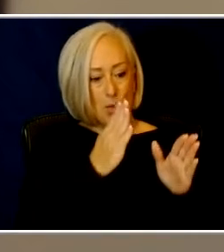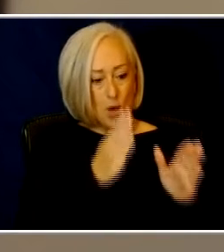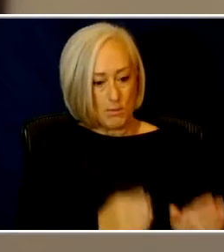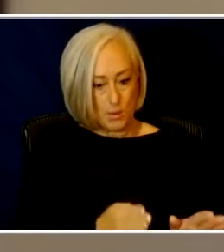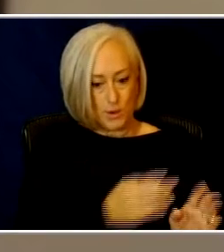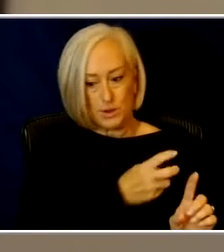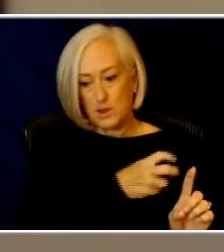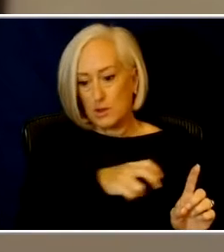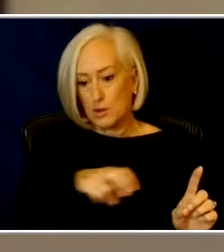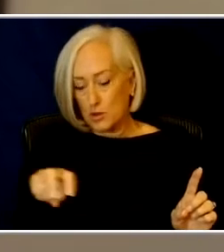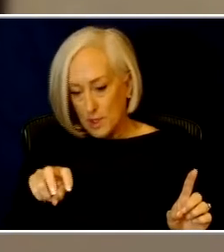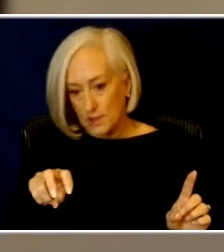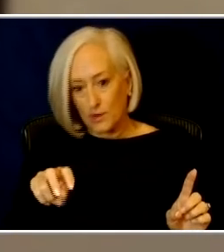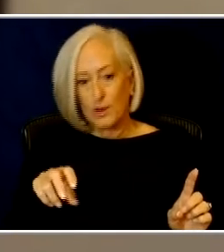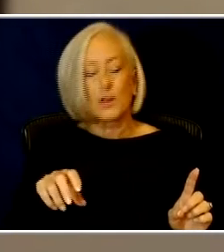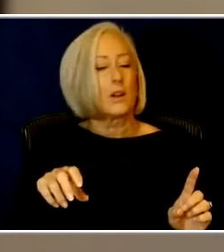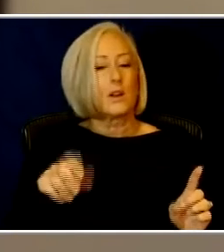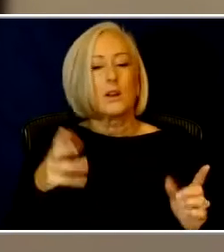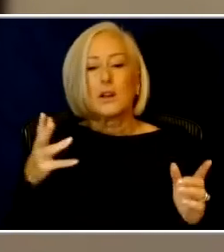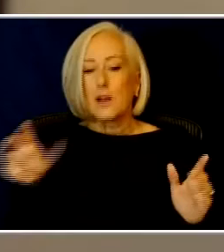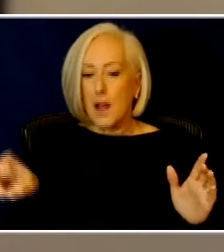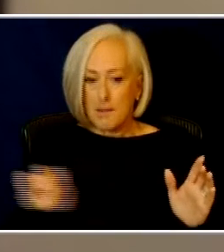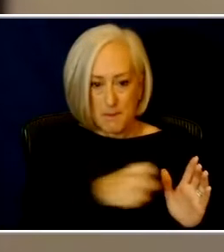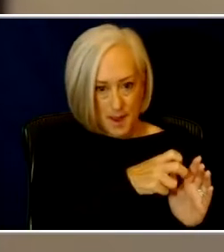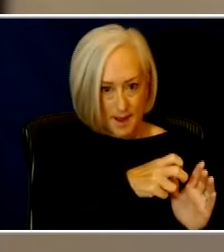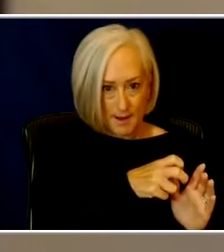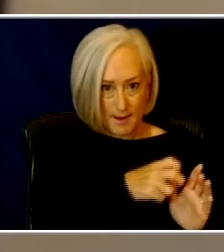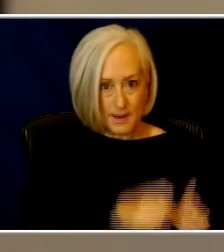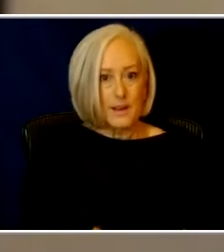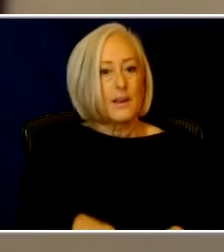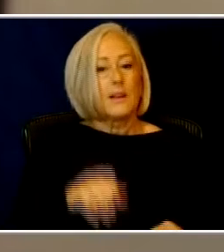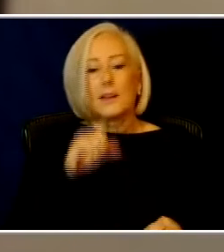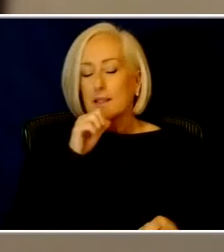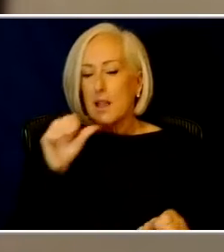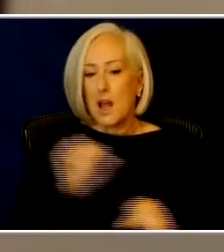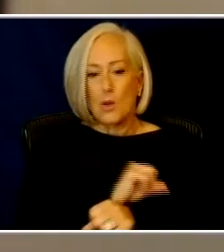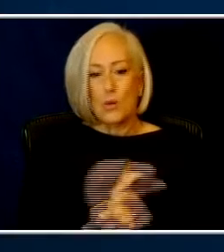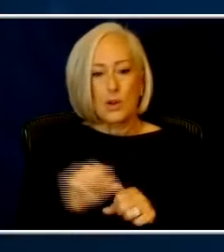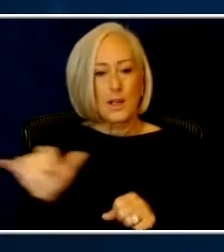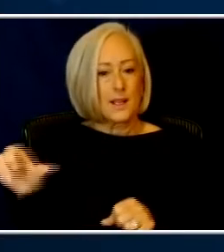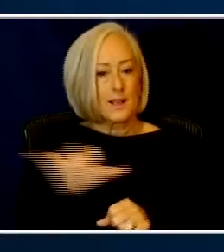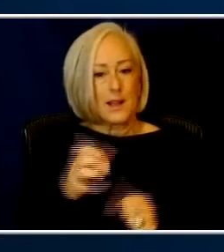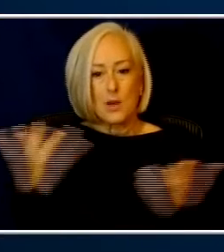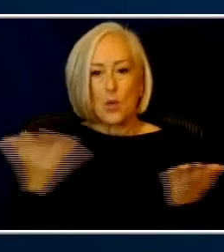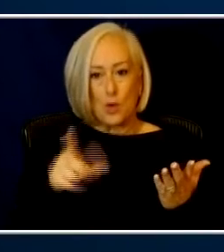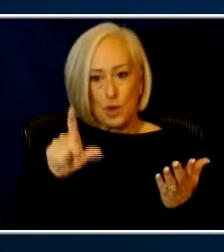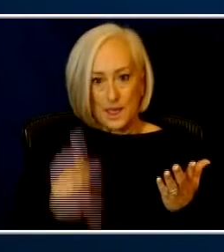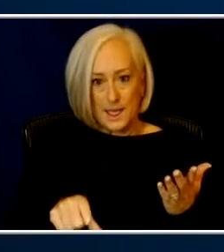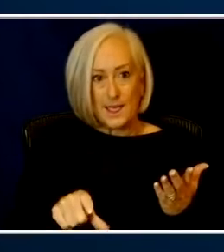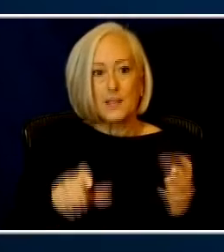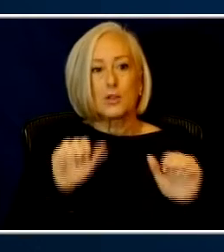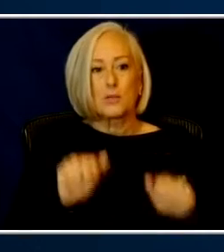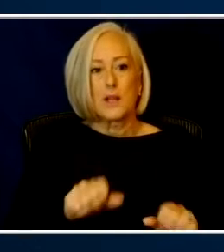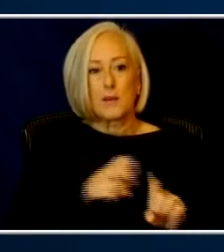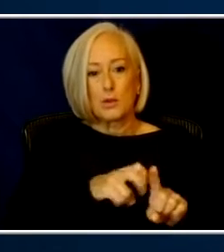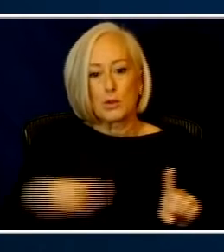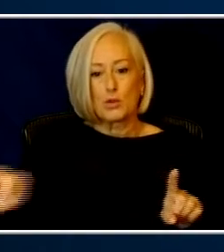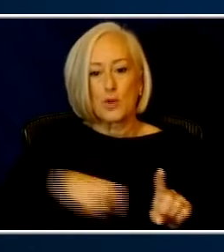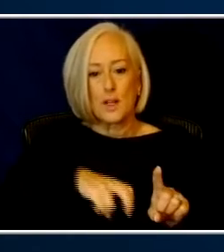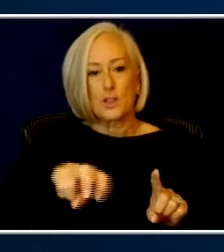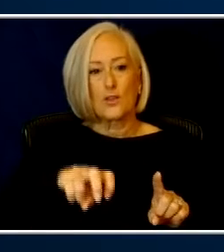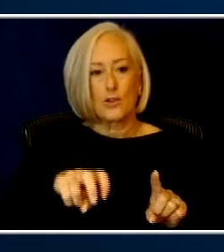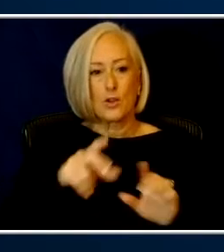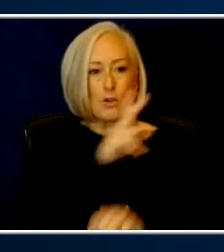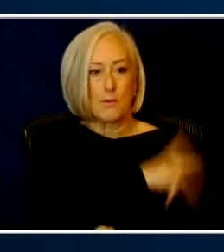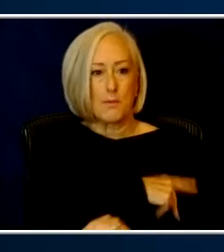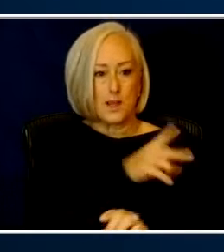the system to work like it needs to work when we need to move patients in the state. Wow, that is a scary